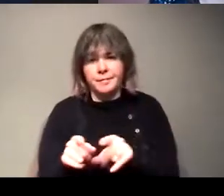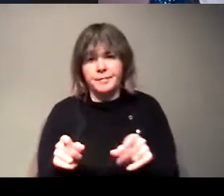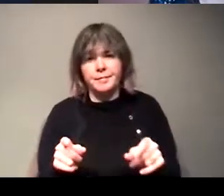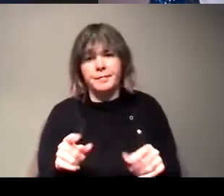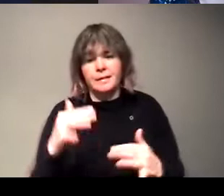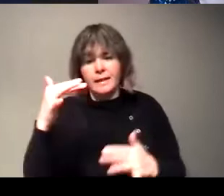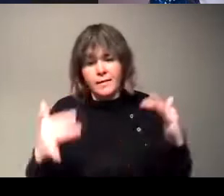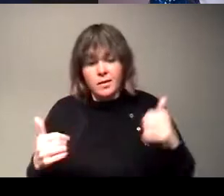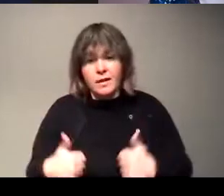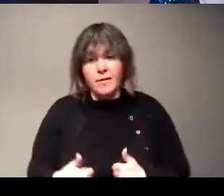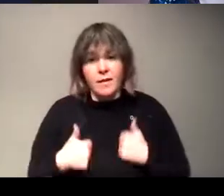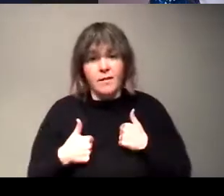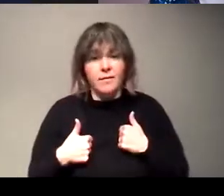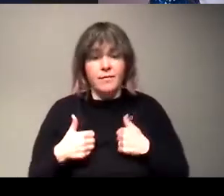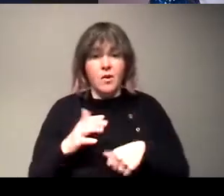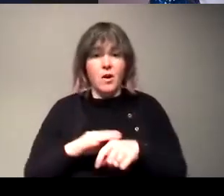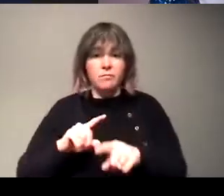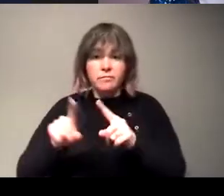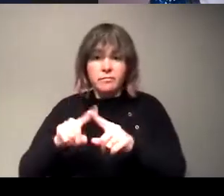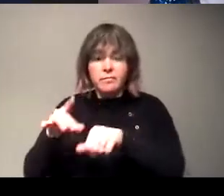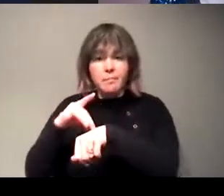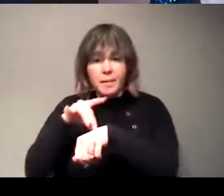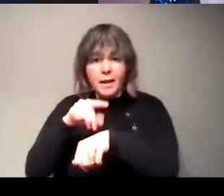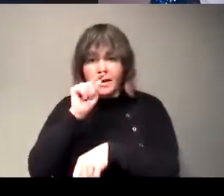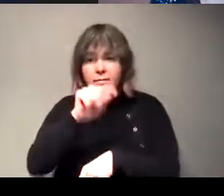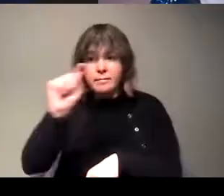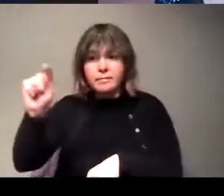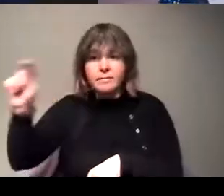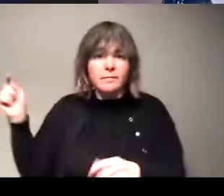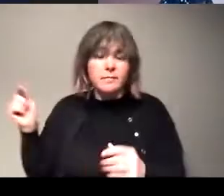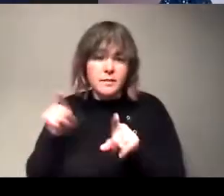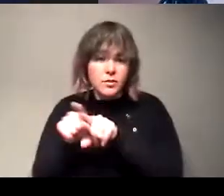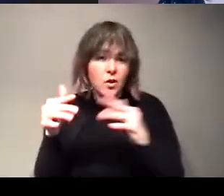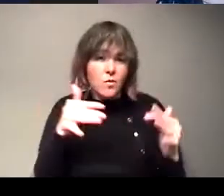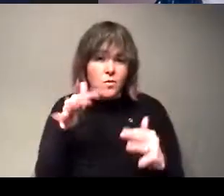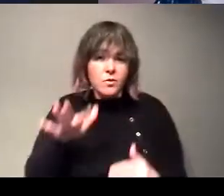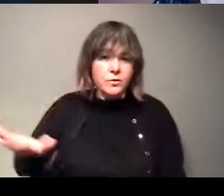diversity of life that's on all the different planets that are, you know, in the Star Wars universe.